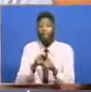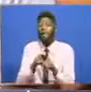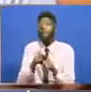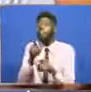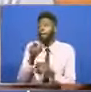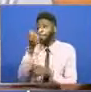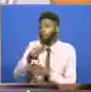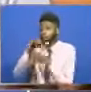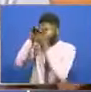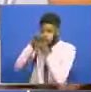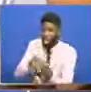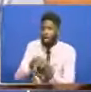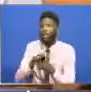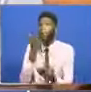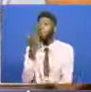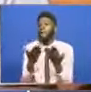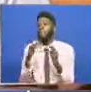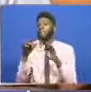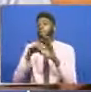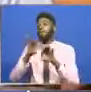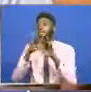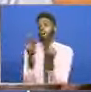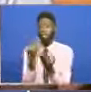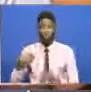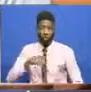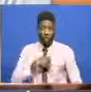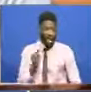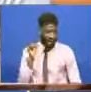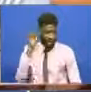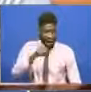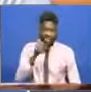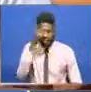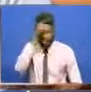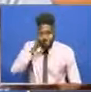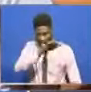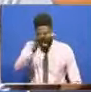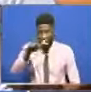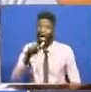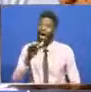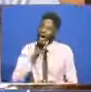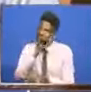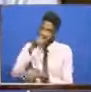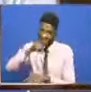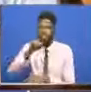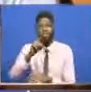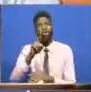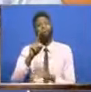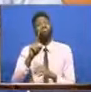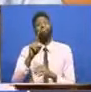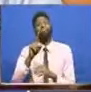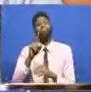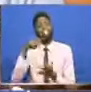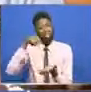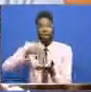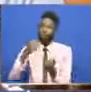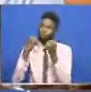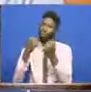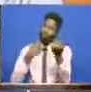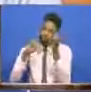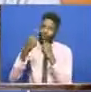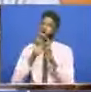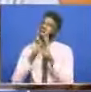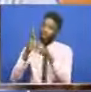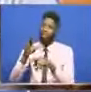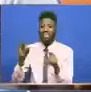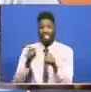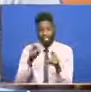come to the grassroots to empower them to speak out and call these perpetrators to call out for justice. And